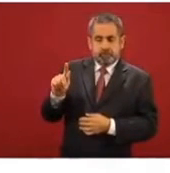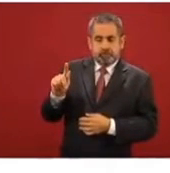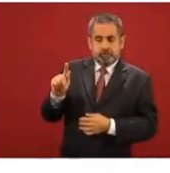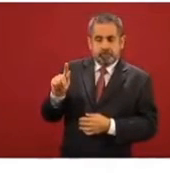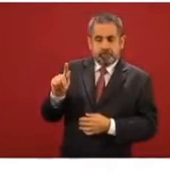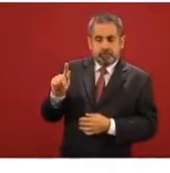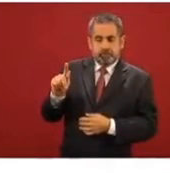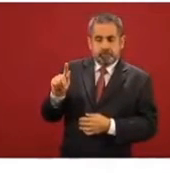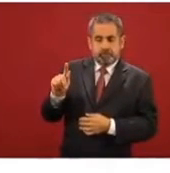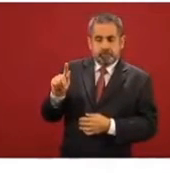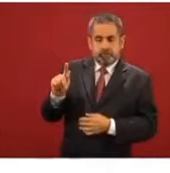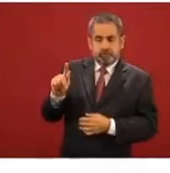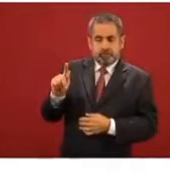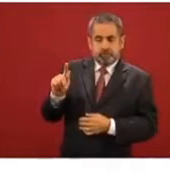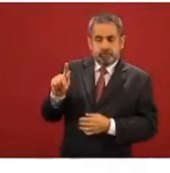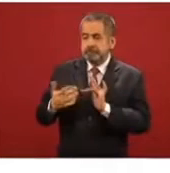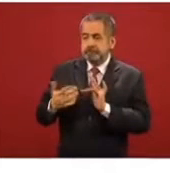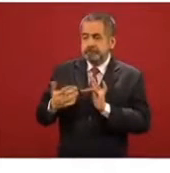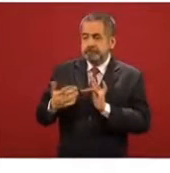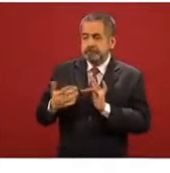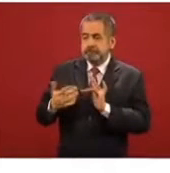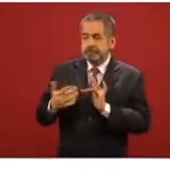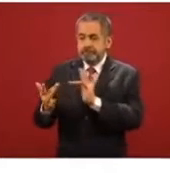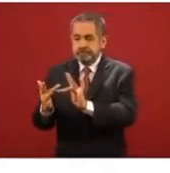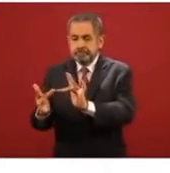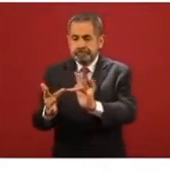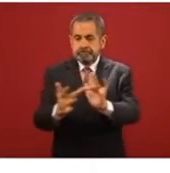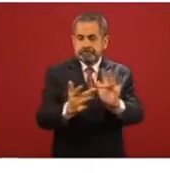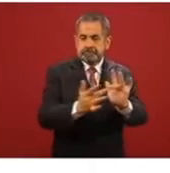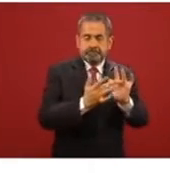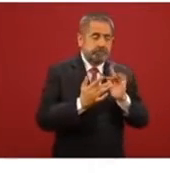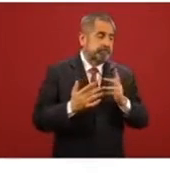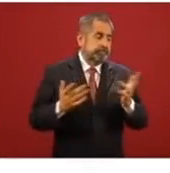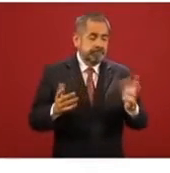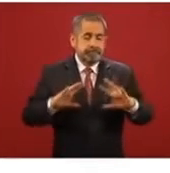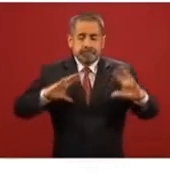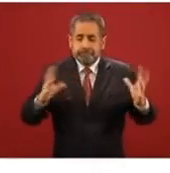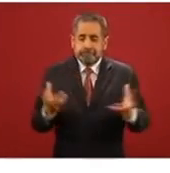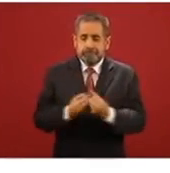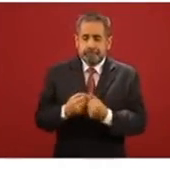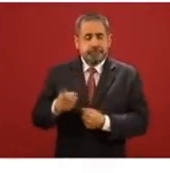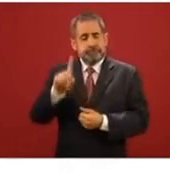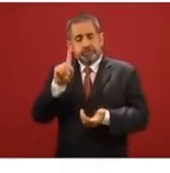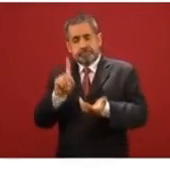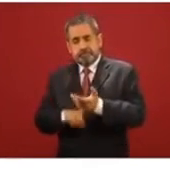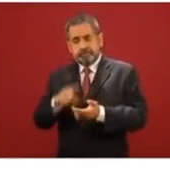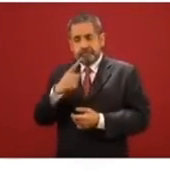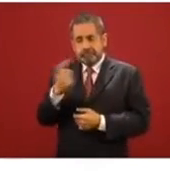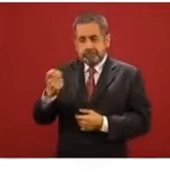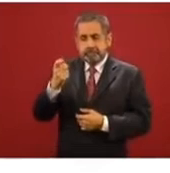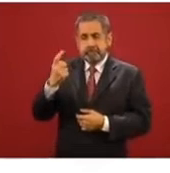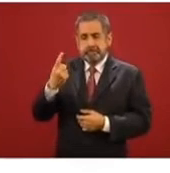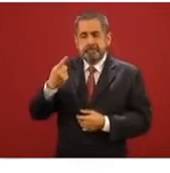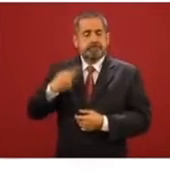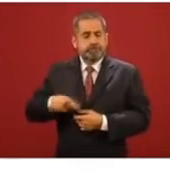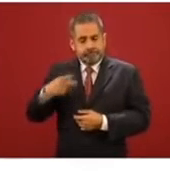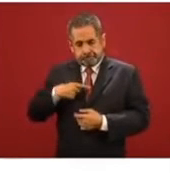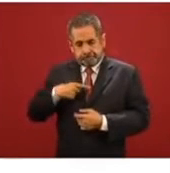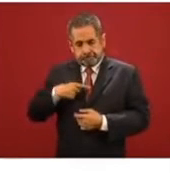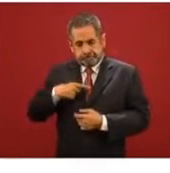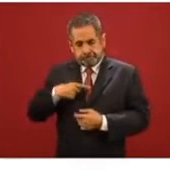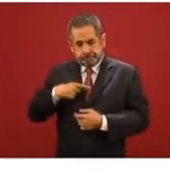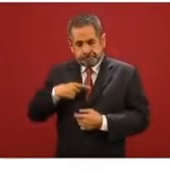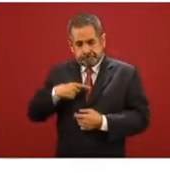than 370 contacts. en suma tenemos cerca de 1.100 personas que han sido